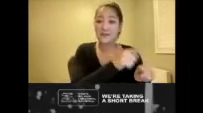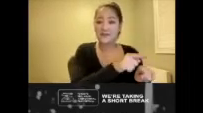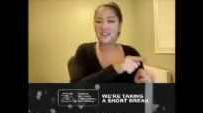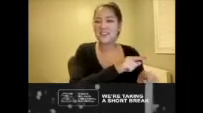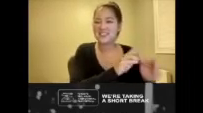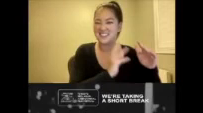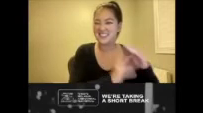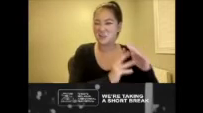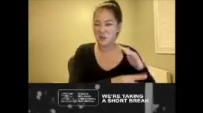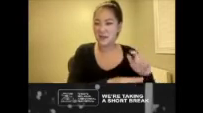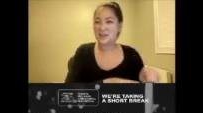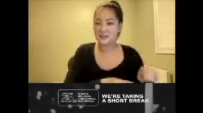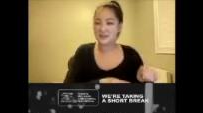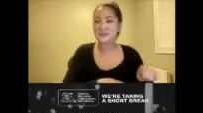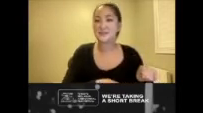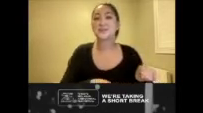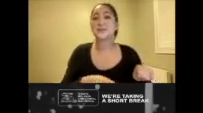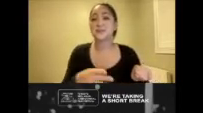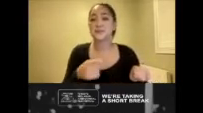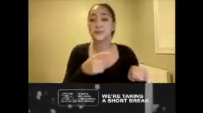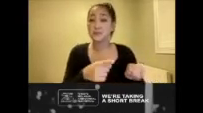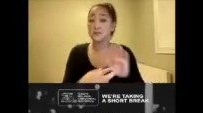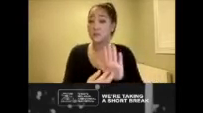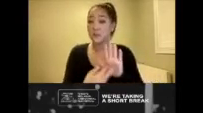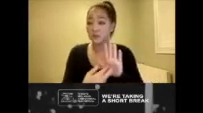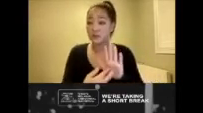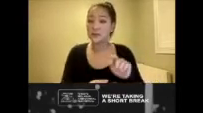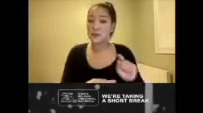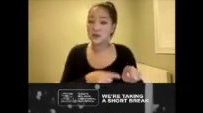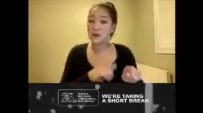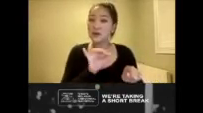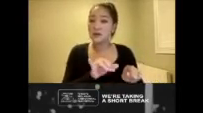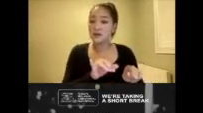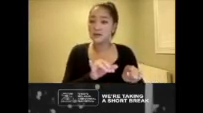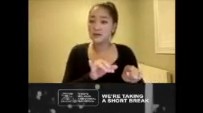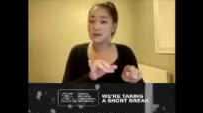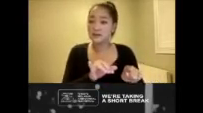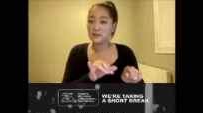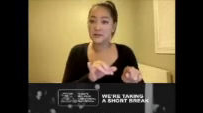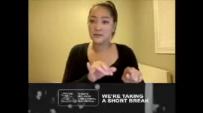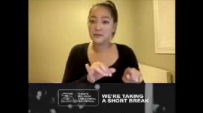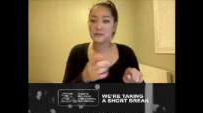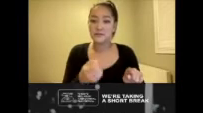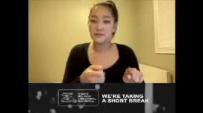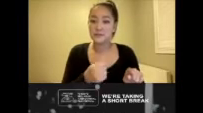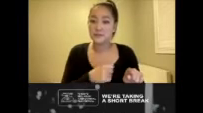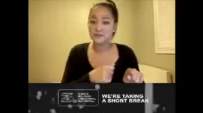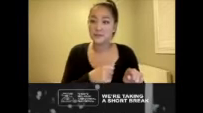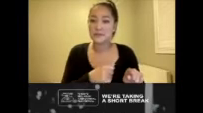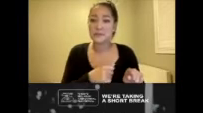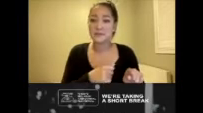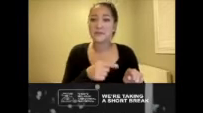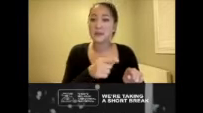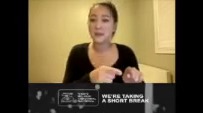community destabilization and change brought on by Mr. Sunshine, for whom the center is named